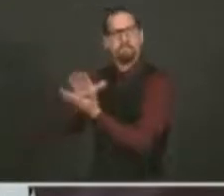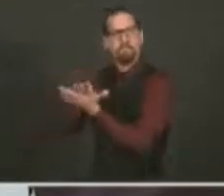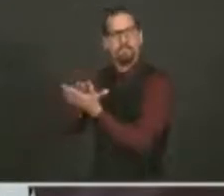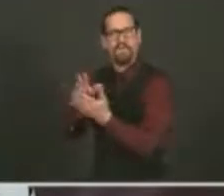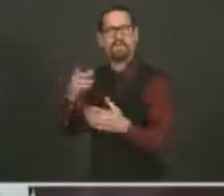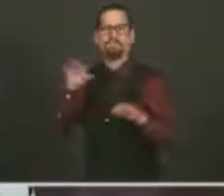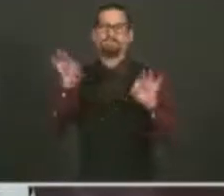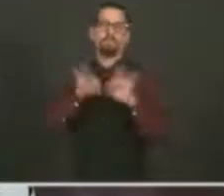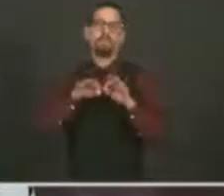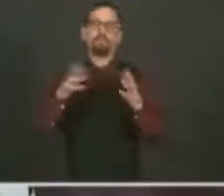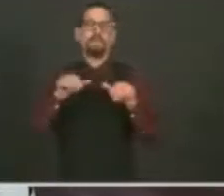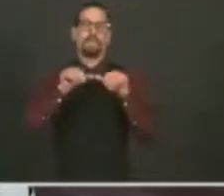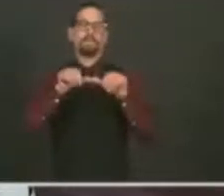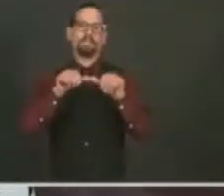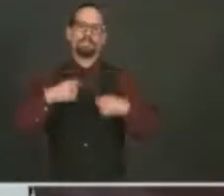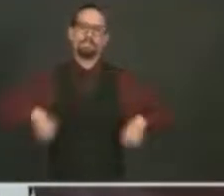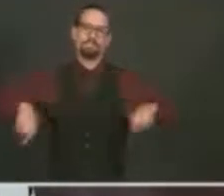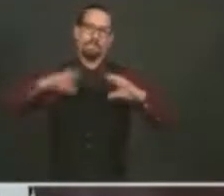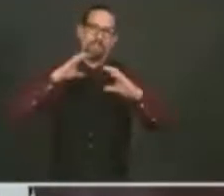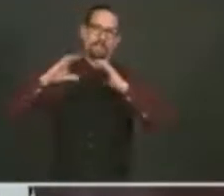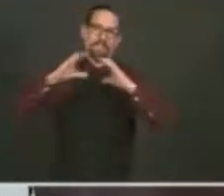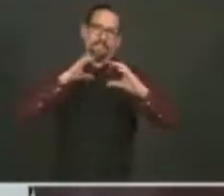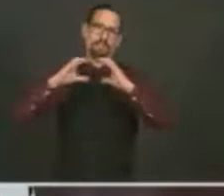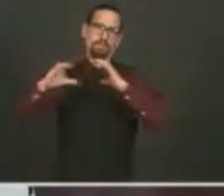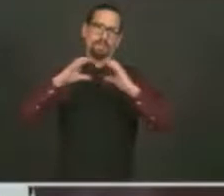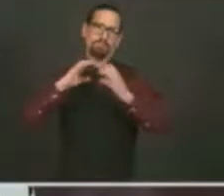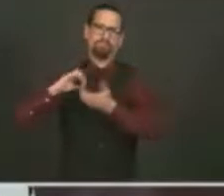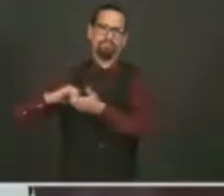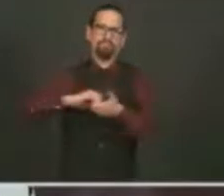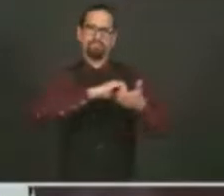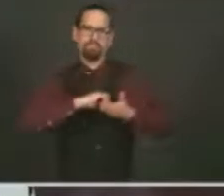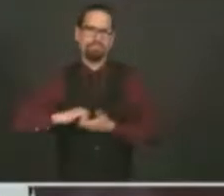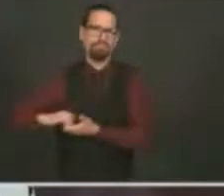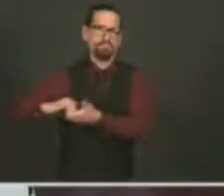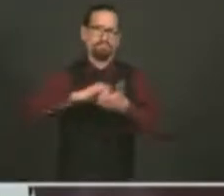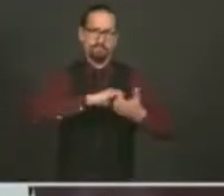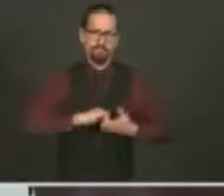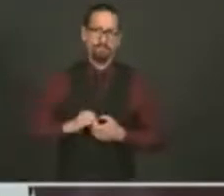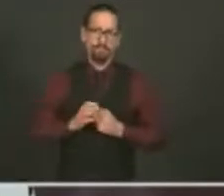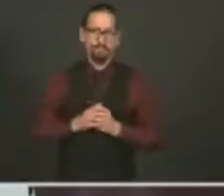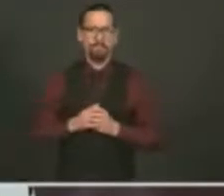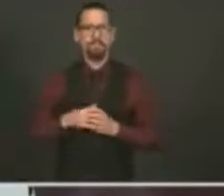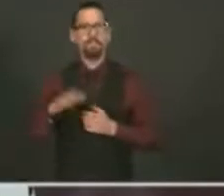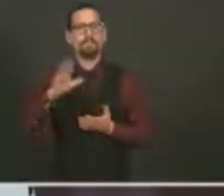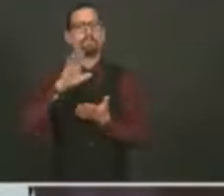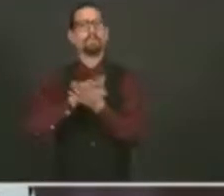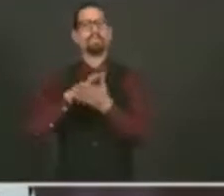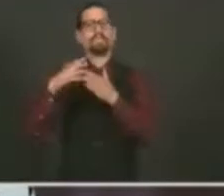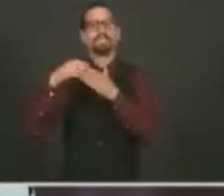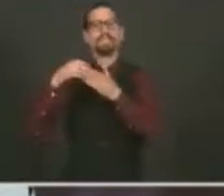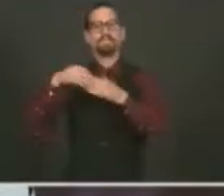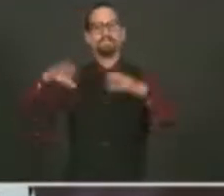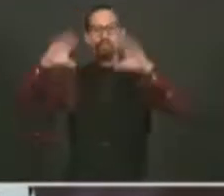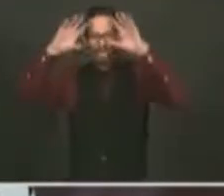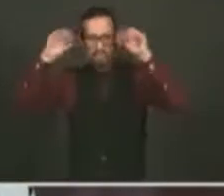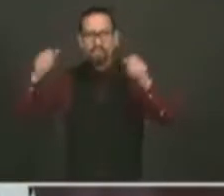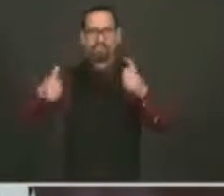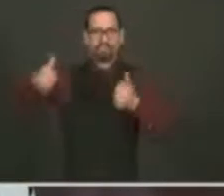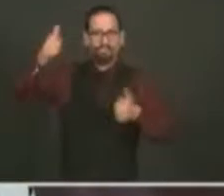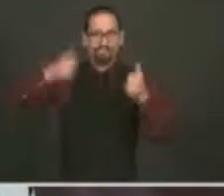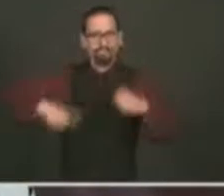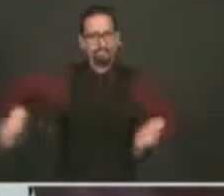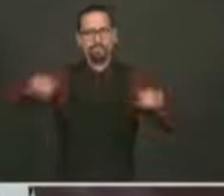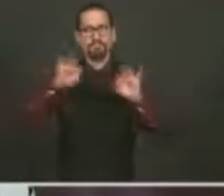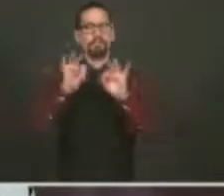partnership. Also, to the school leaders, thank you for continuing to collect the information needed so that we can respond